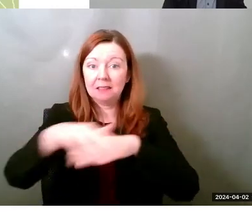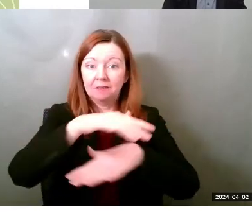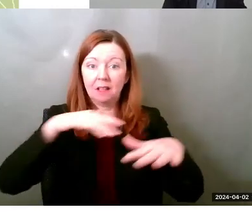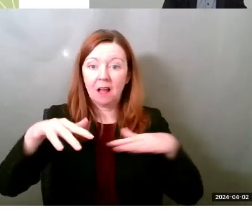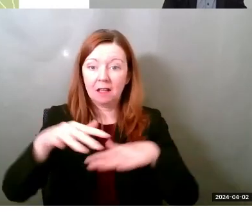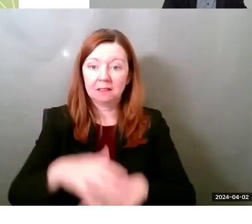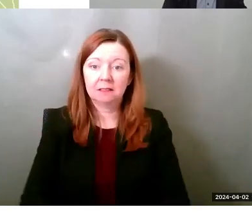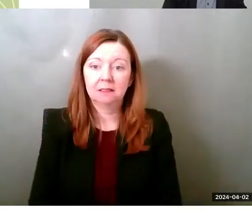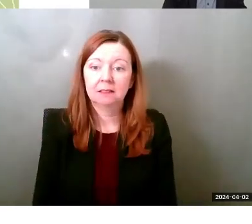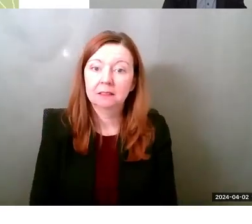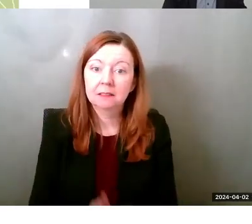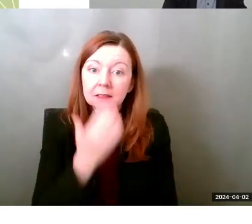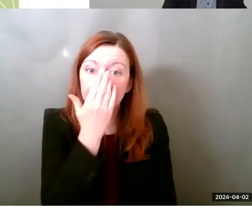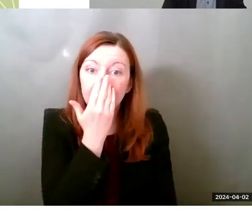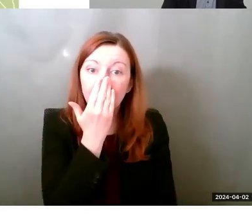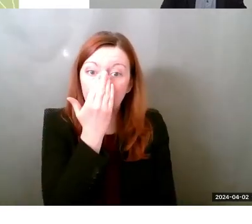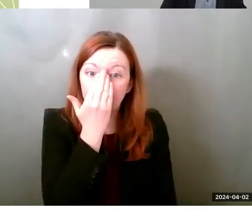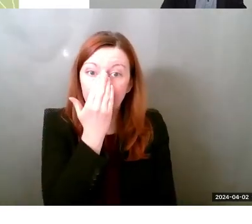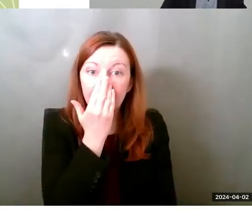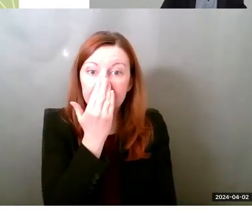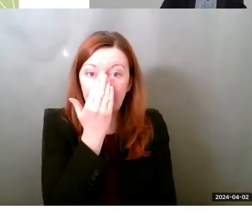slide, please.